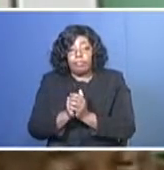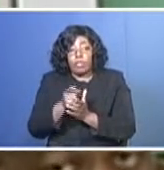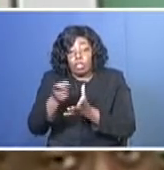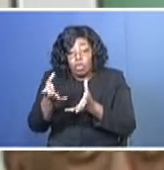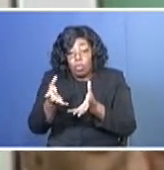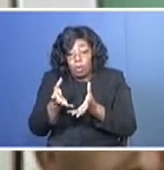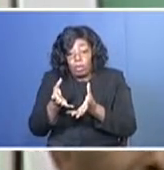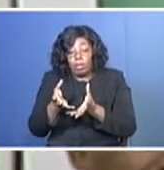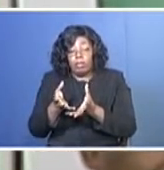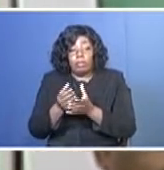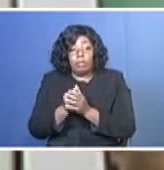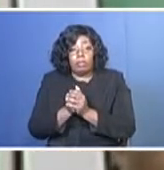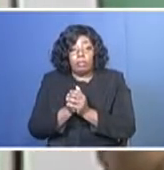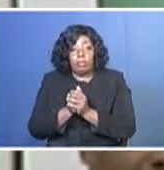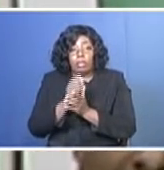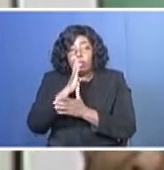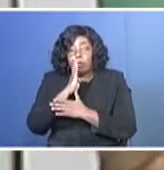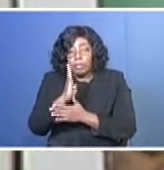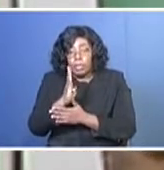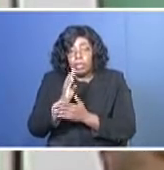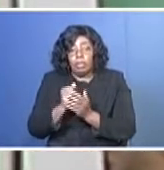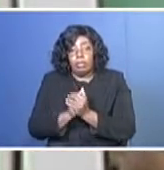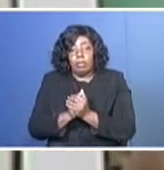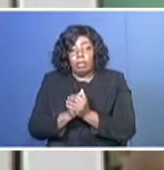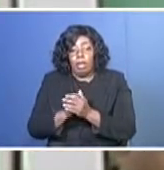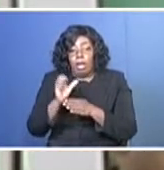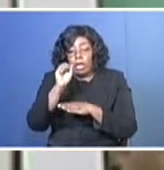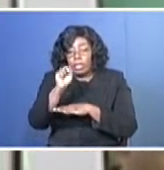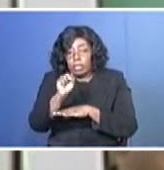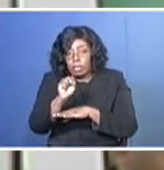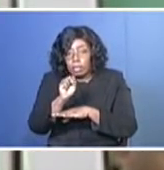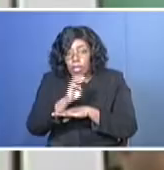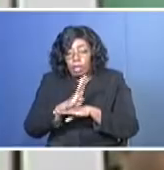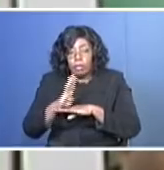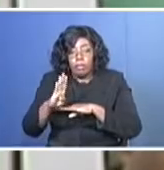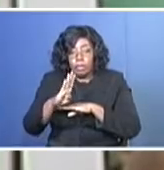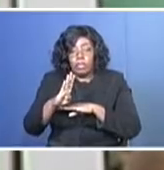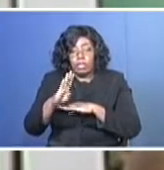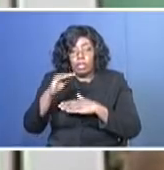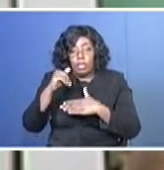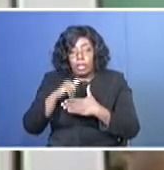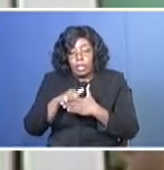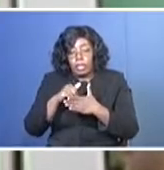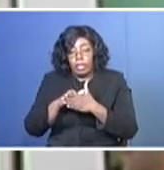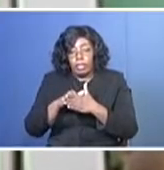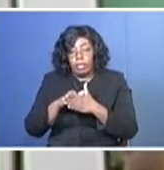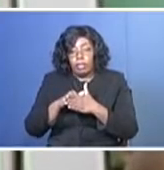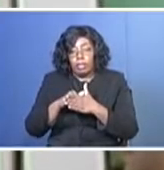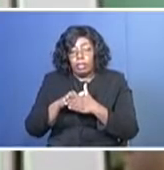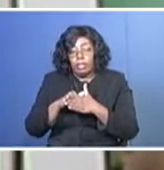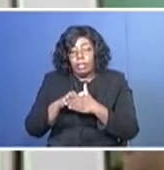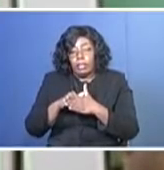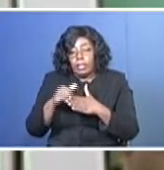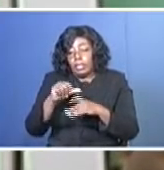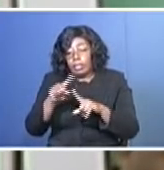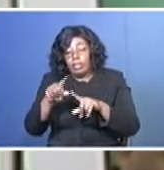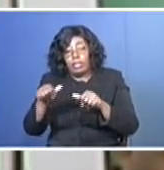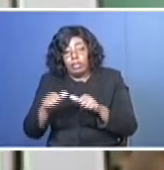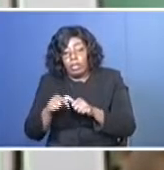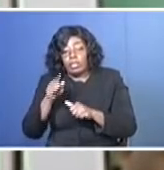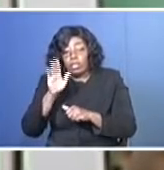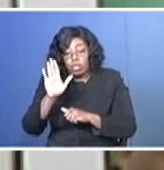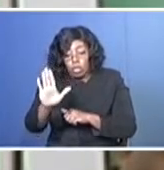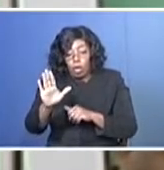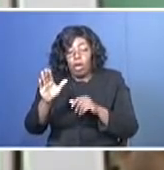want it to be a subdivision up in Prospect Ridge. That's right. That was your